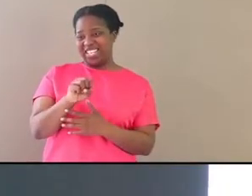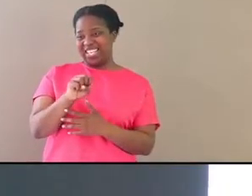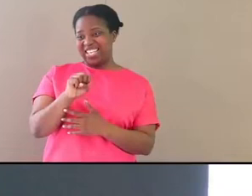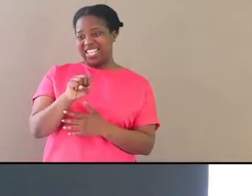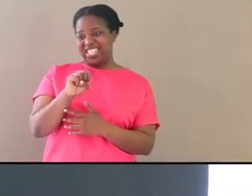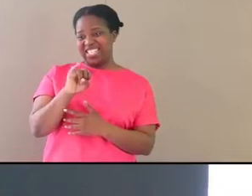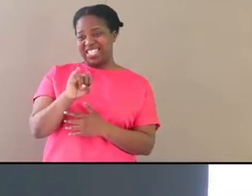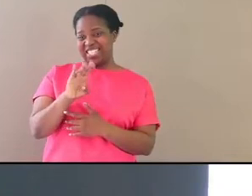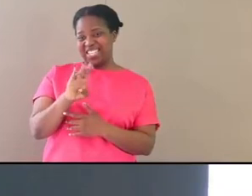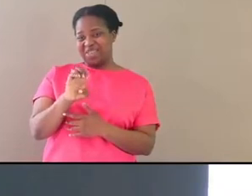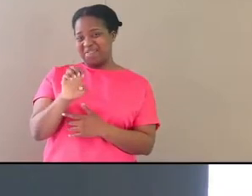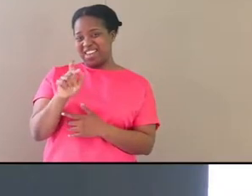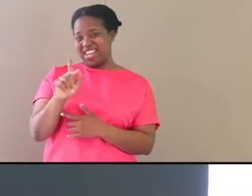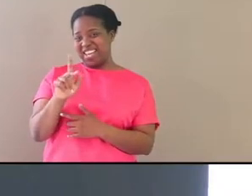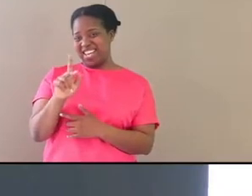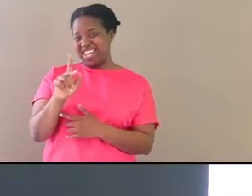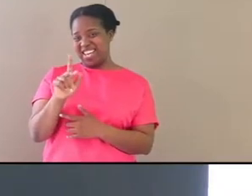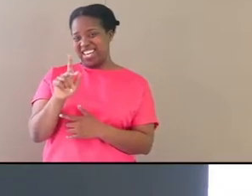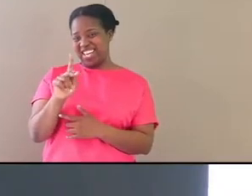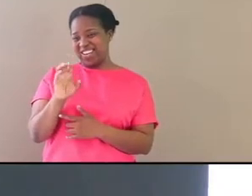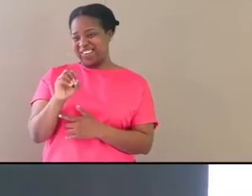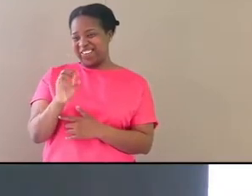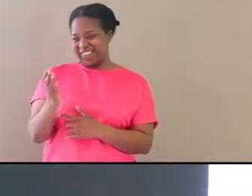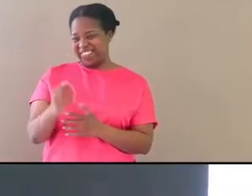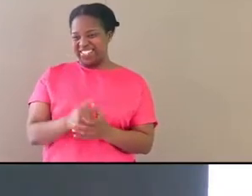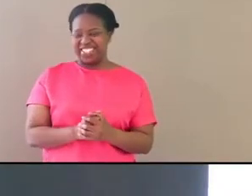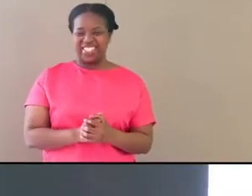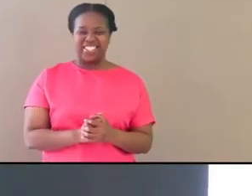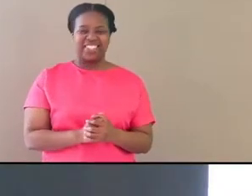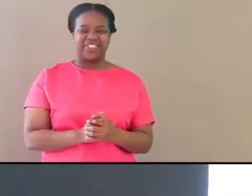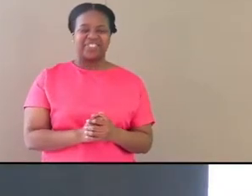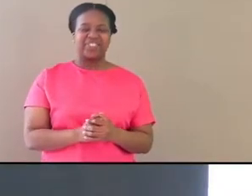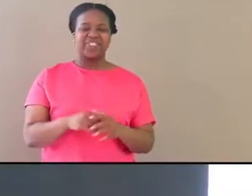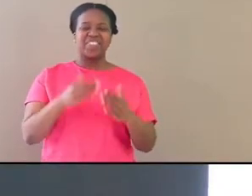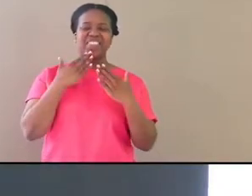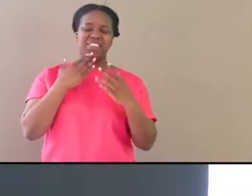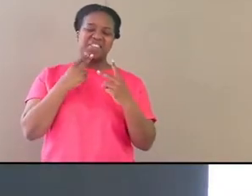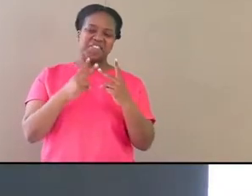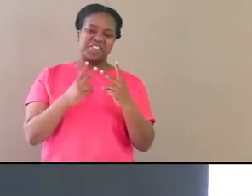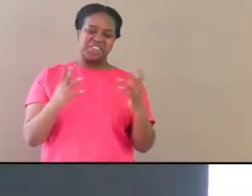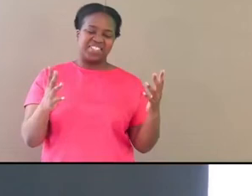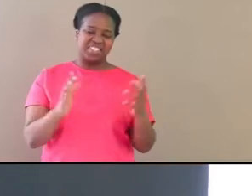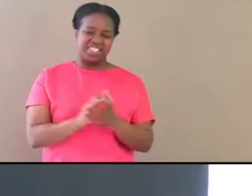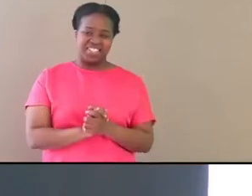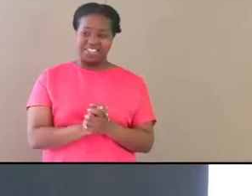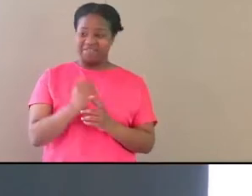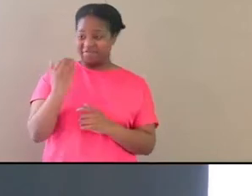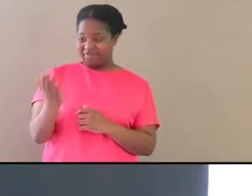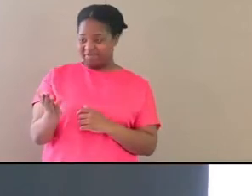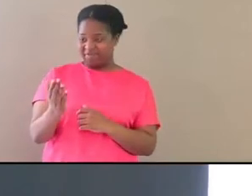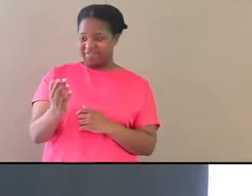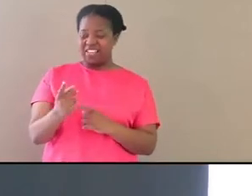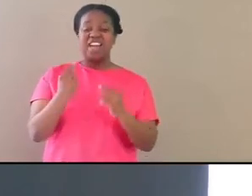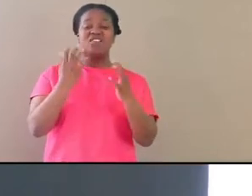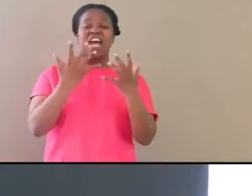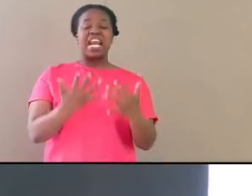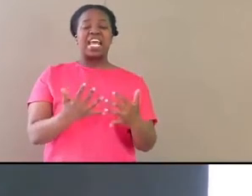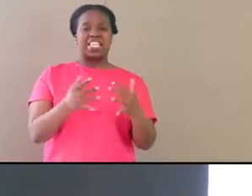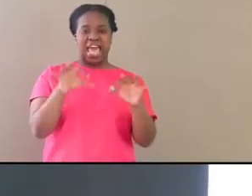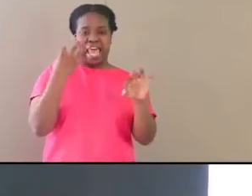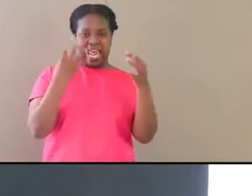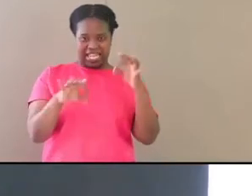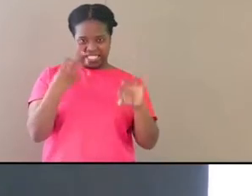Sibeko. Oh, and exactly. But thank you very much and she will talk to us. She's a finance analyst